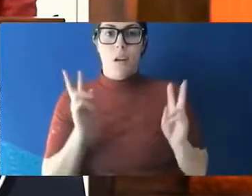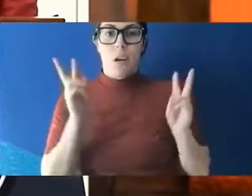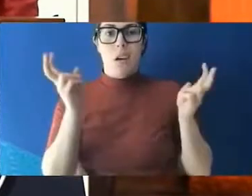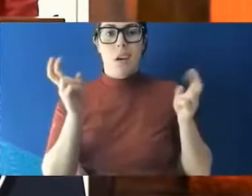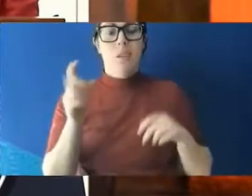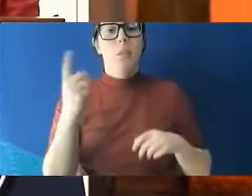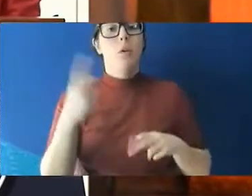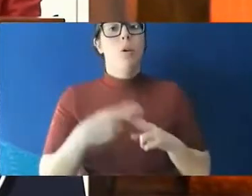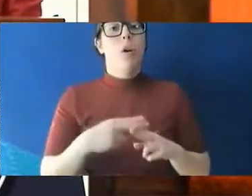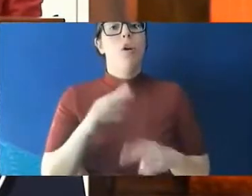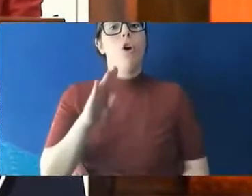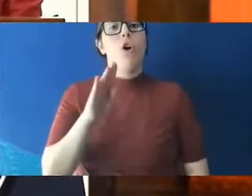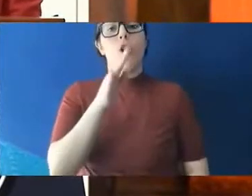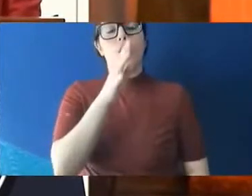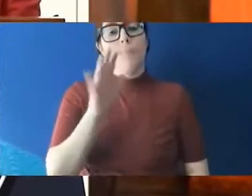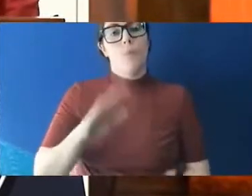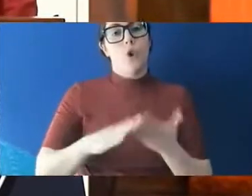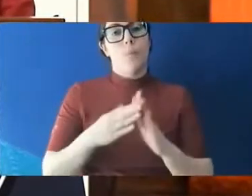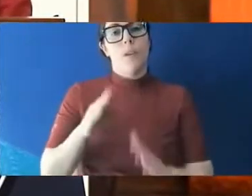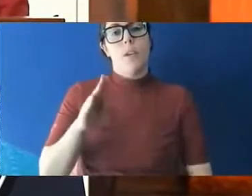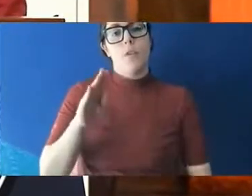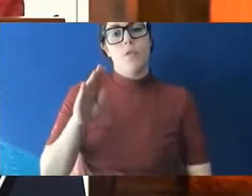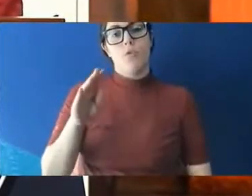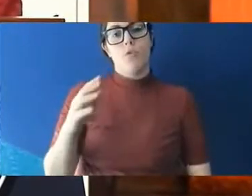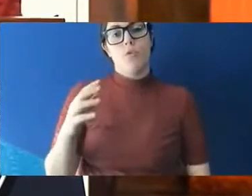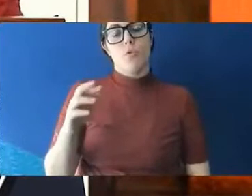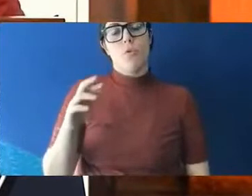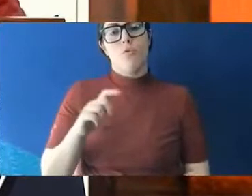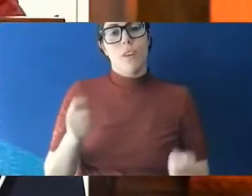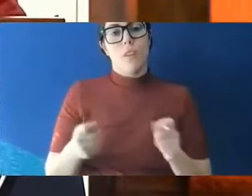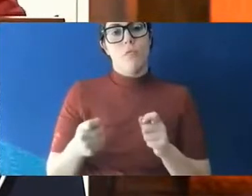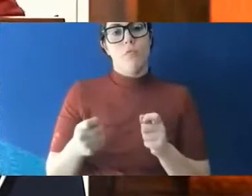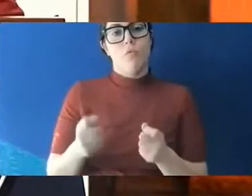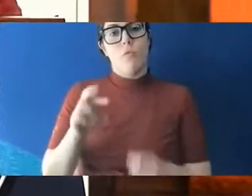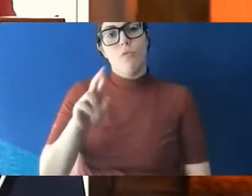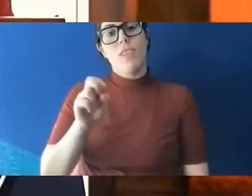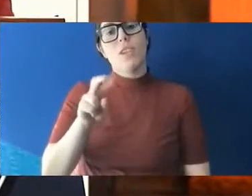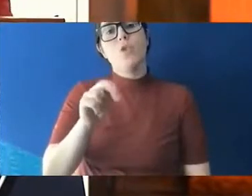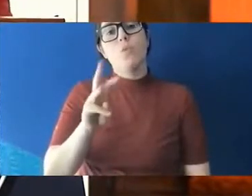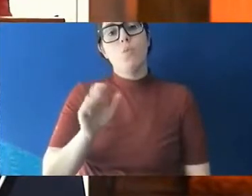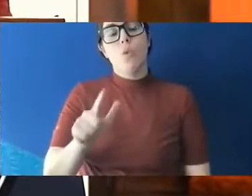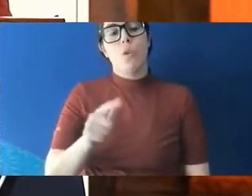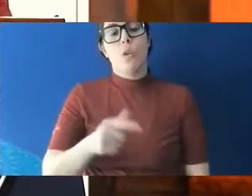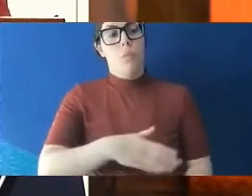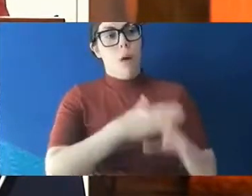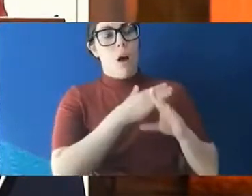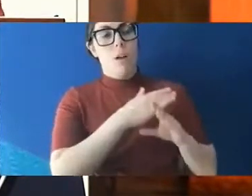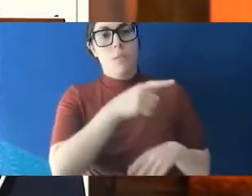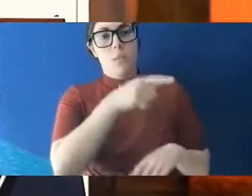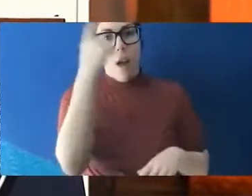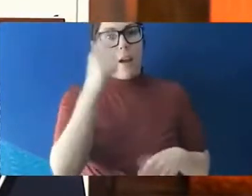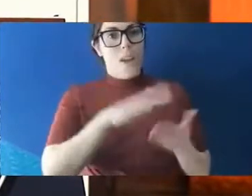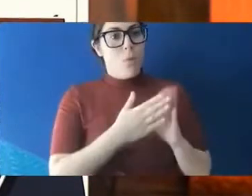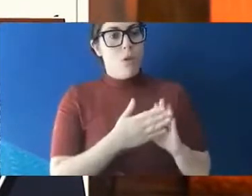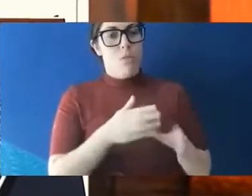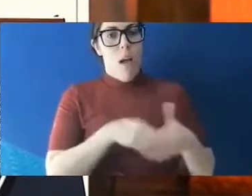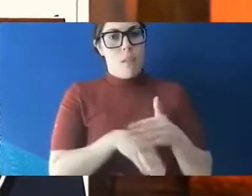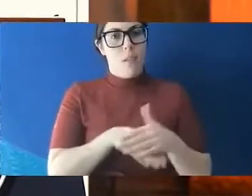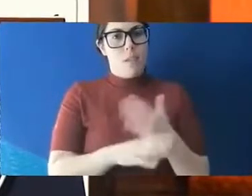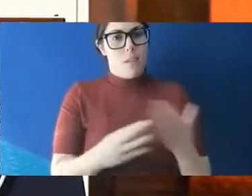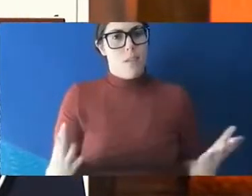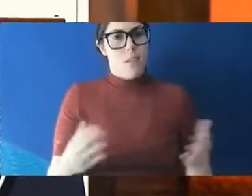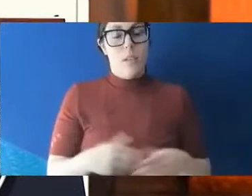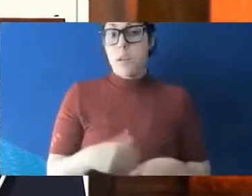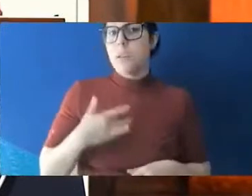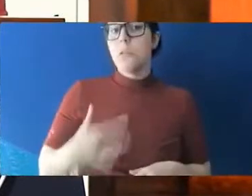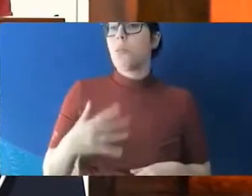renewal extracted wealth from Black neighborhoods. The list goes on. So when the typical white